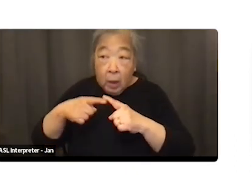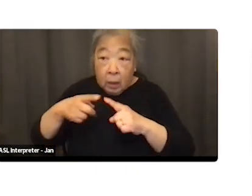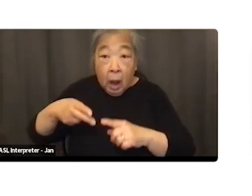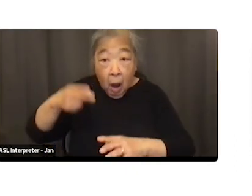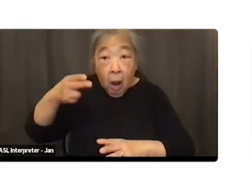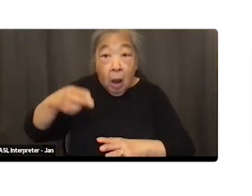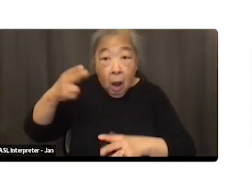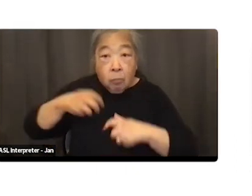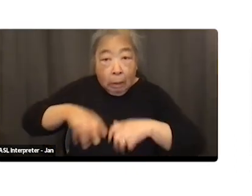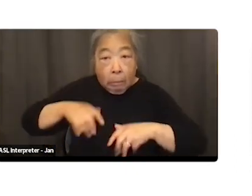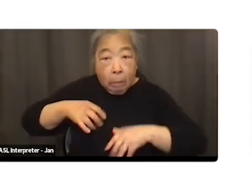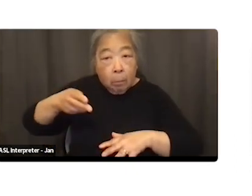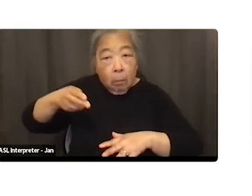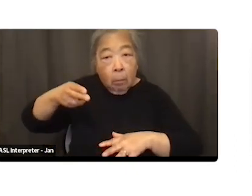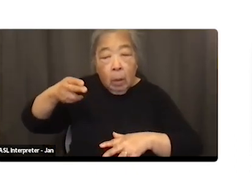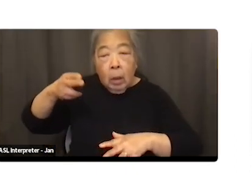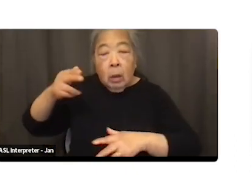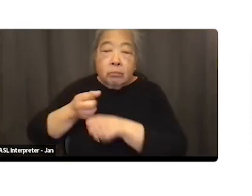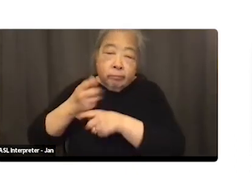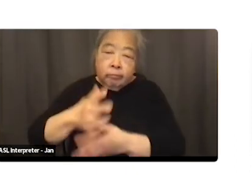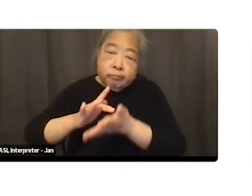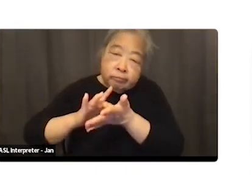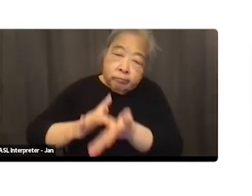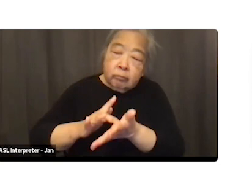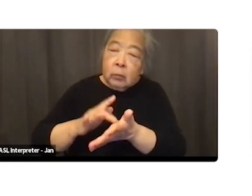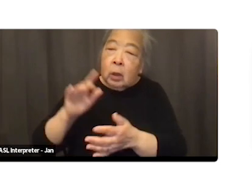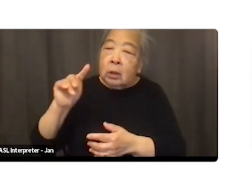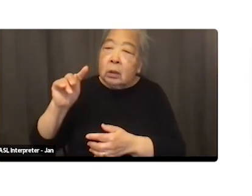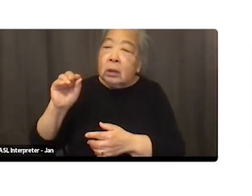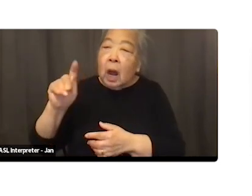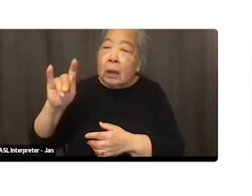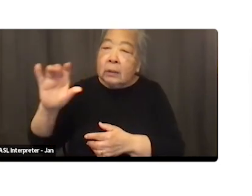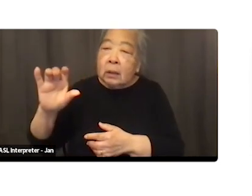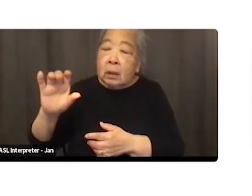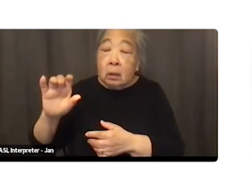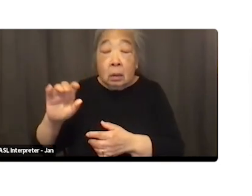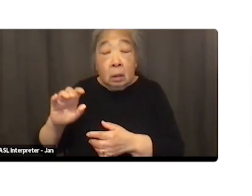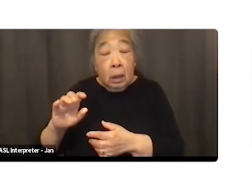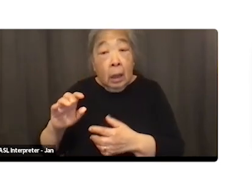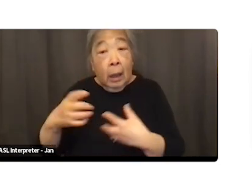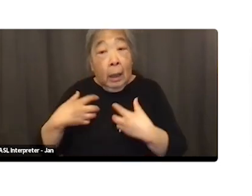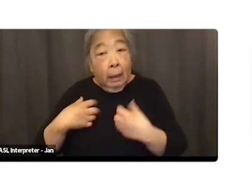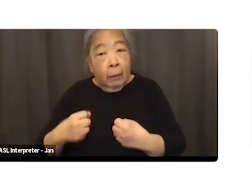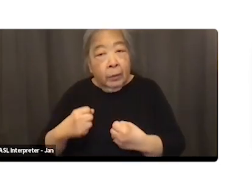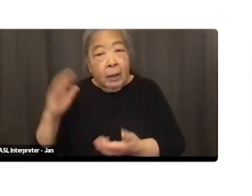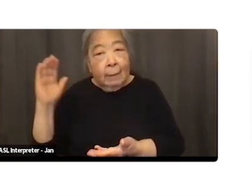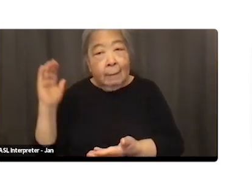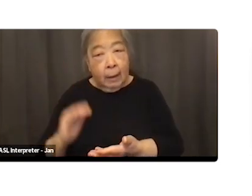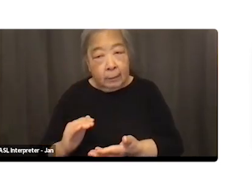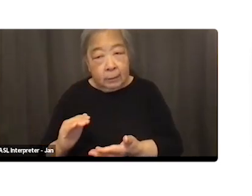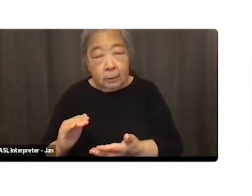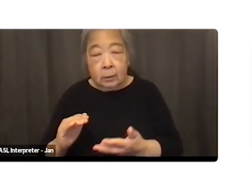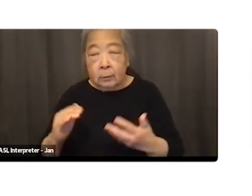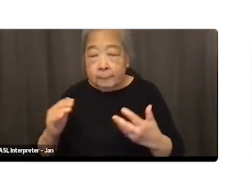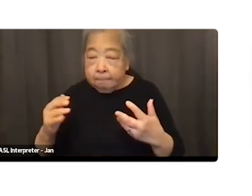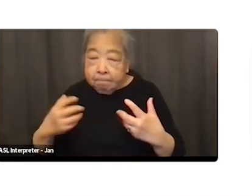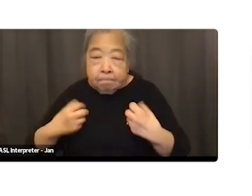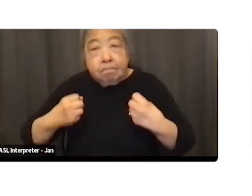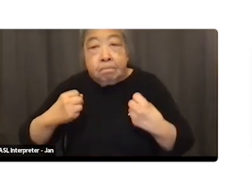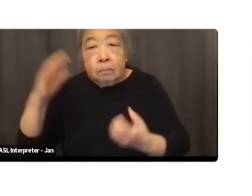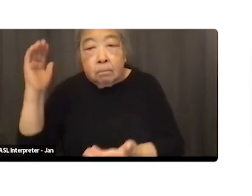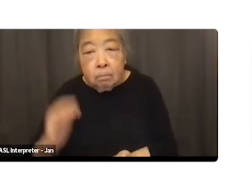they can have toxic effects, making a person less healthy, less resilient, and more prone to